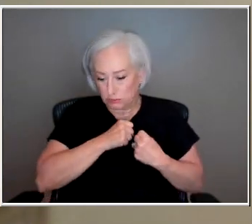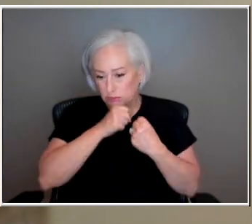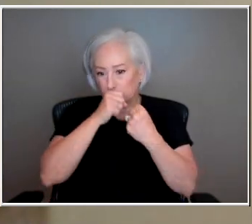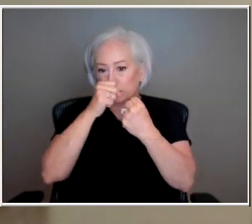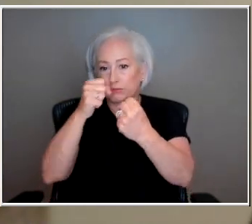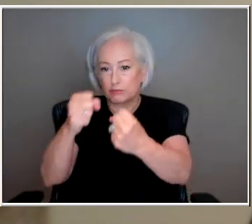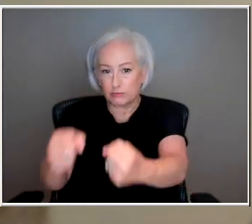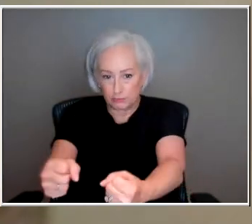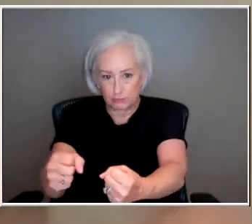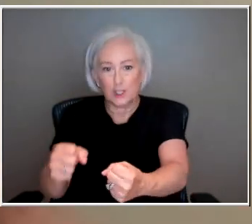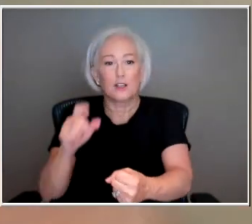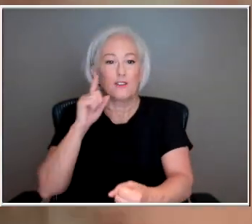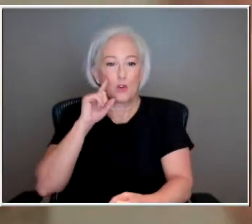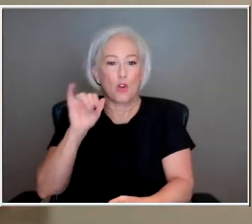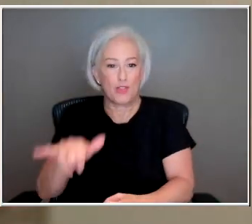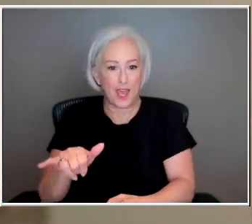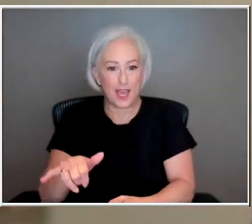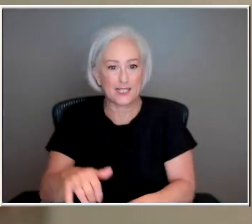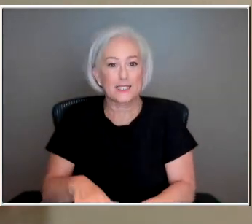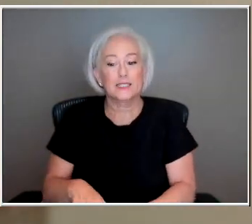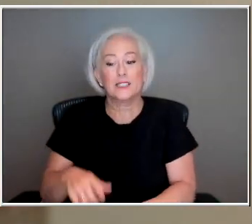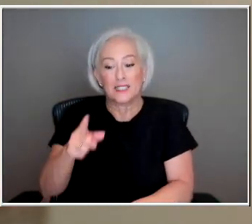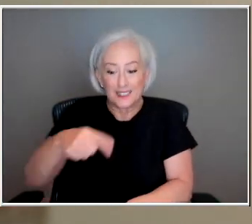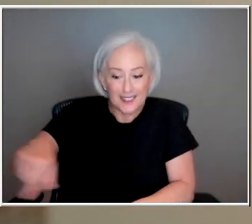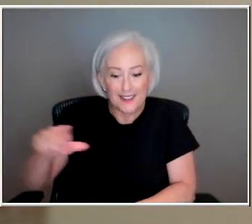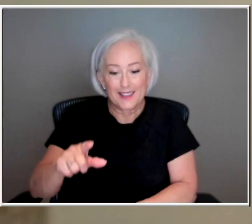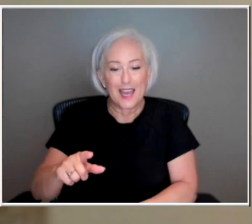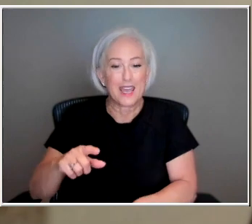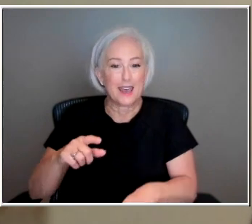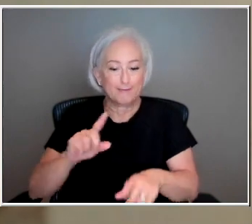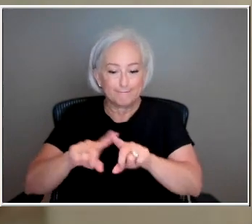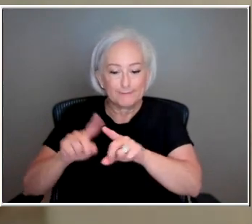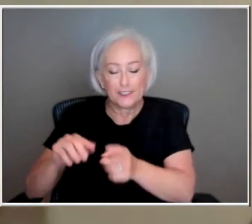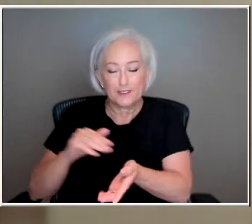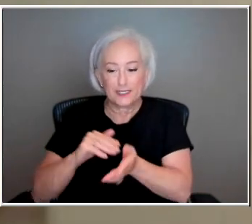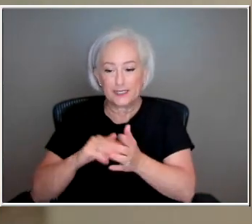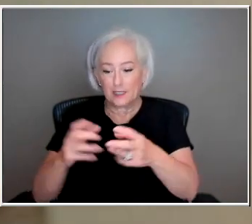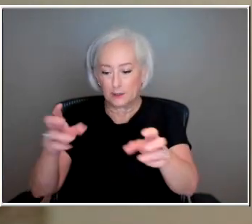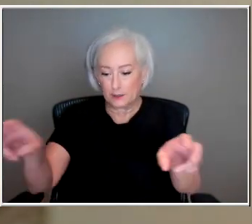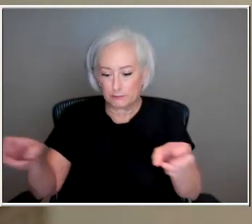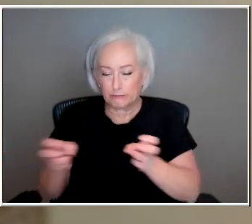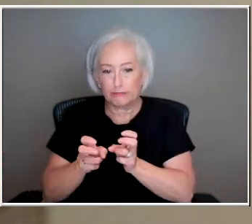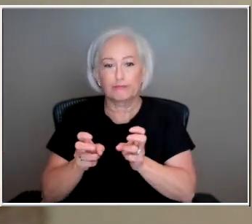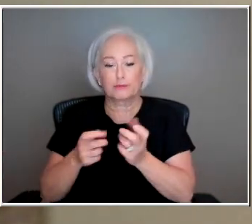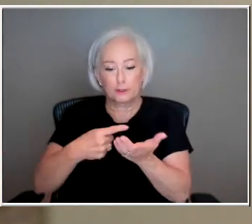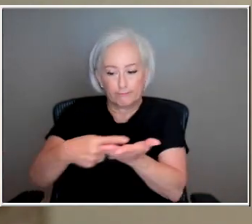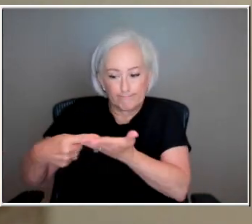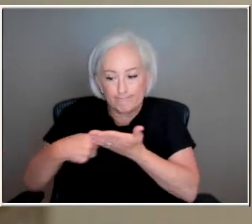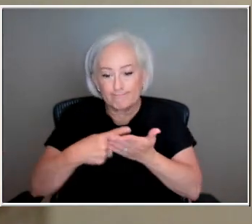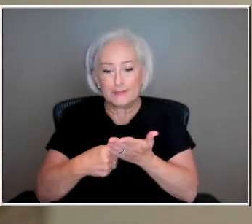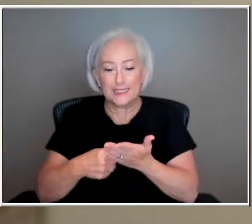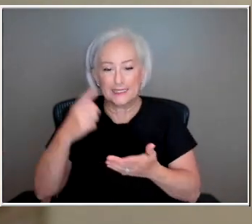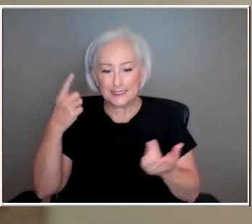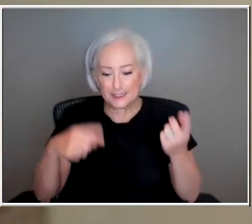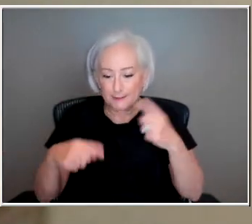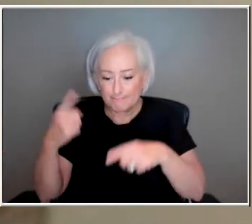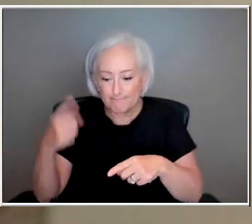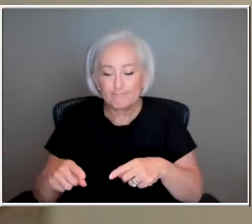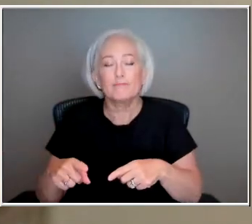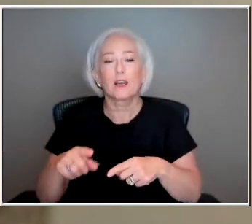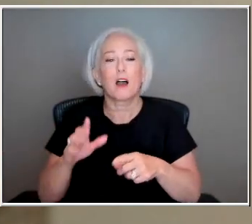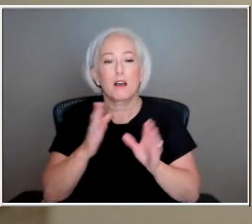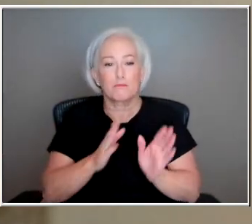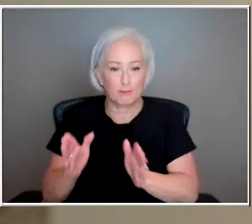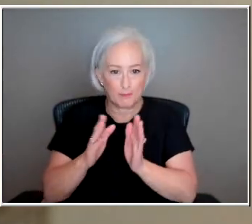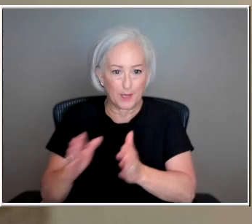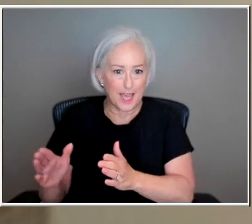they have like meetings with the NICU doctors and the Neonatal Medical Home to get everyone on the same page. So it was really fortuitous for